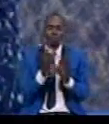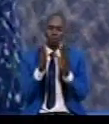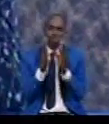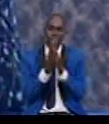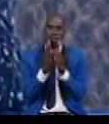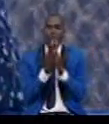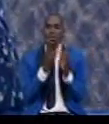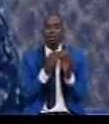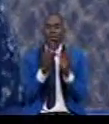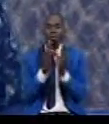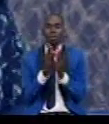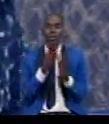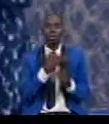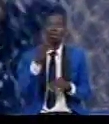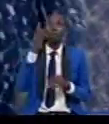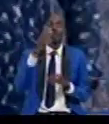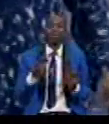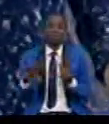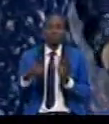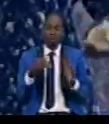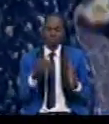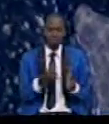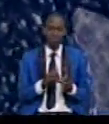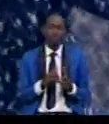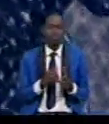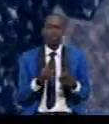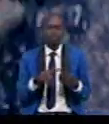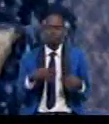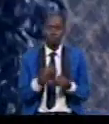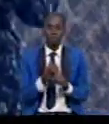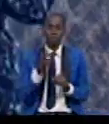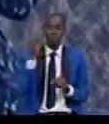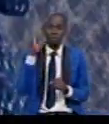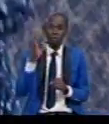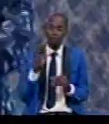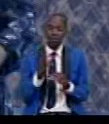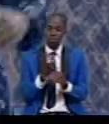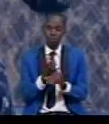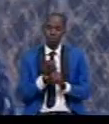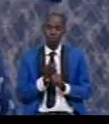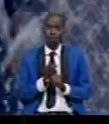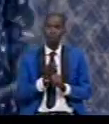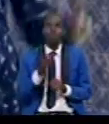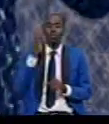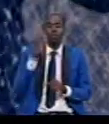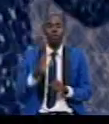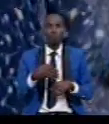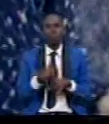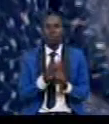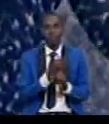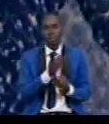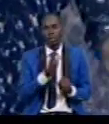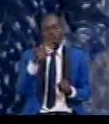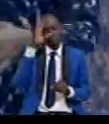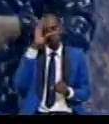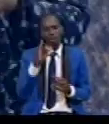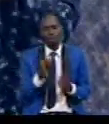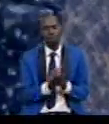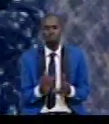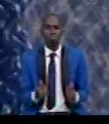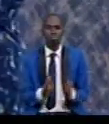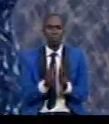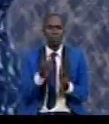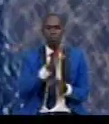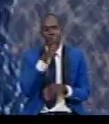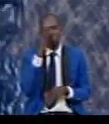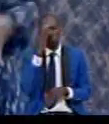And God did it. To cut the long story short, God provided somebody that just came to meet me. I've never seen them before. They